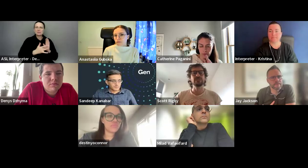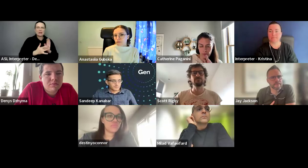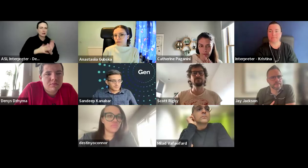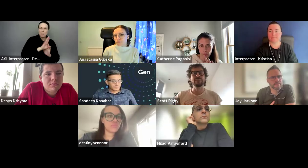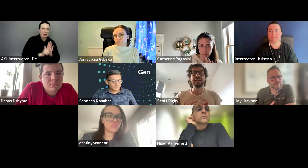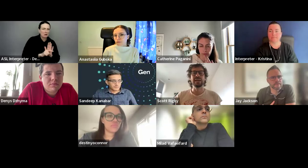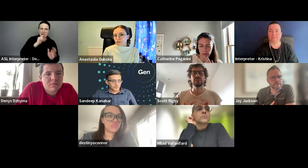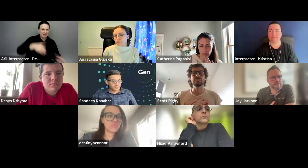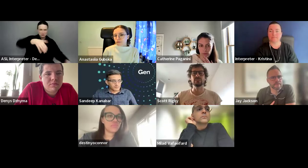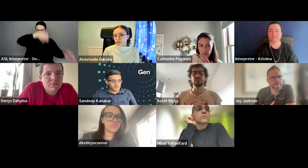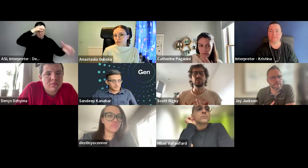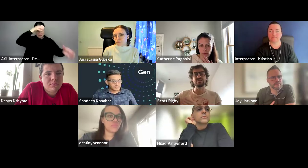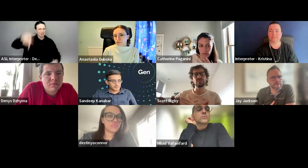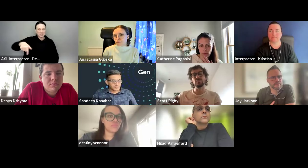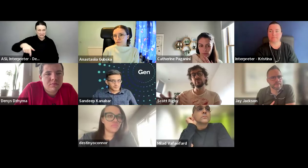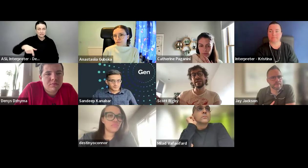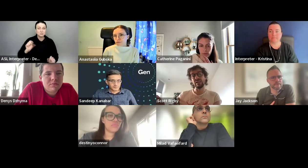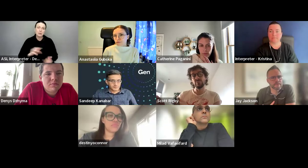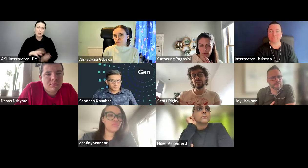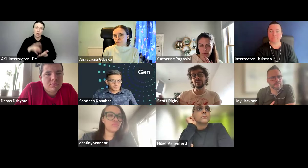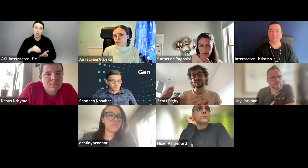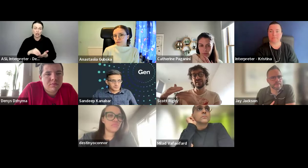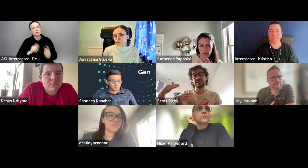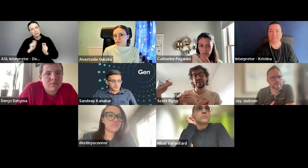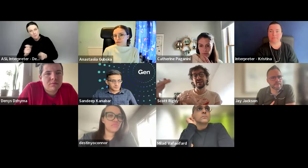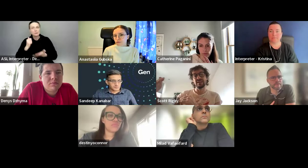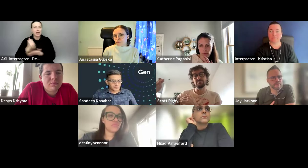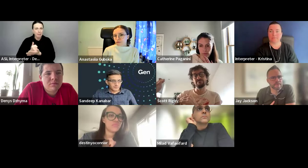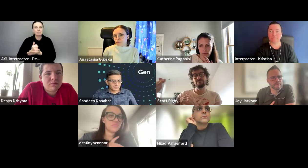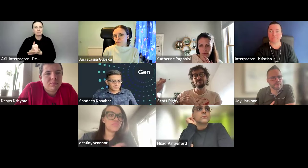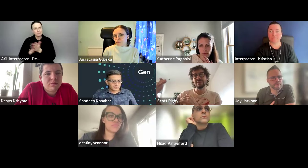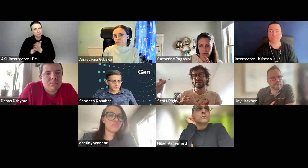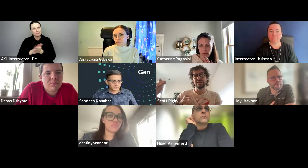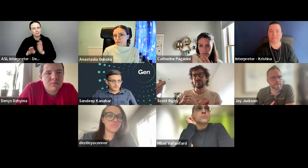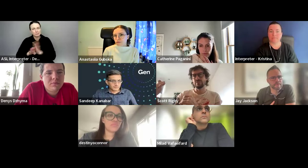background. And there are ways to contribute and help with this.